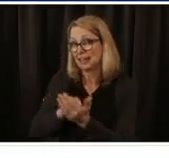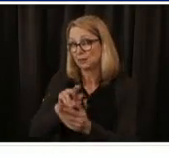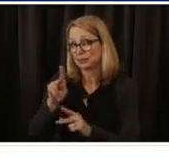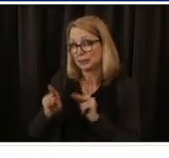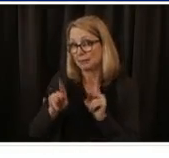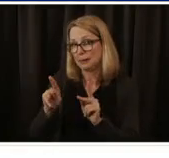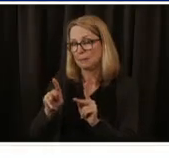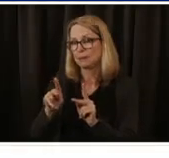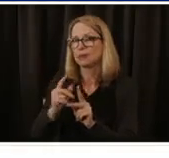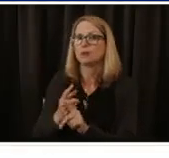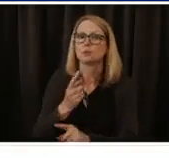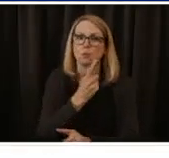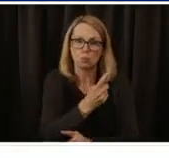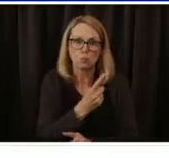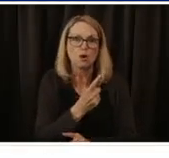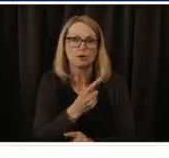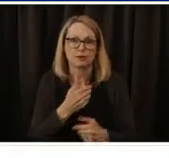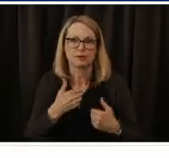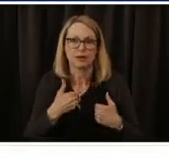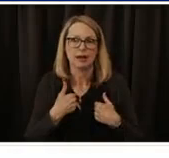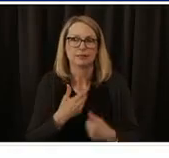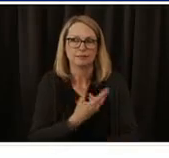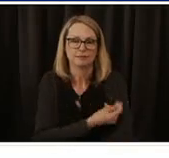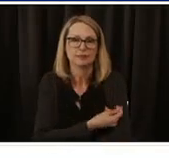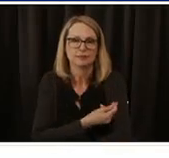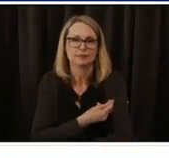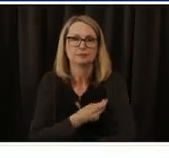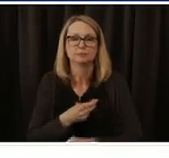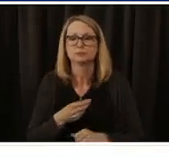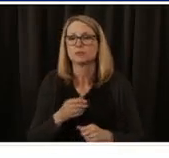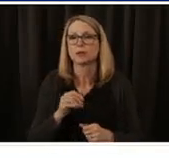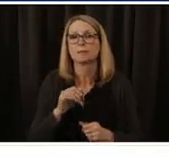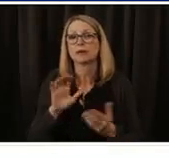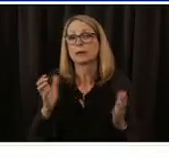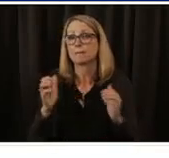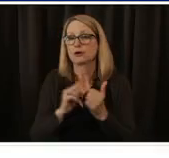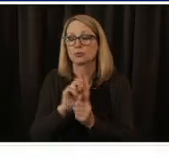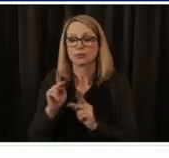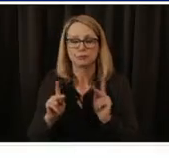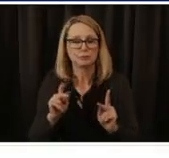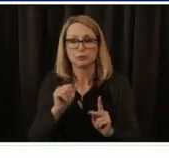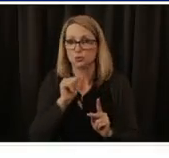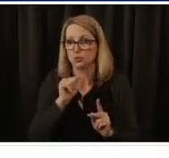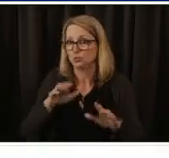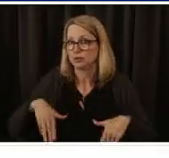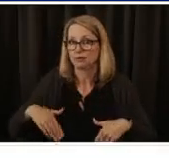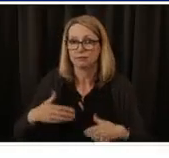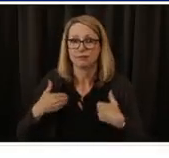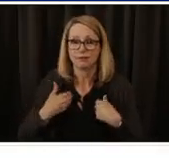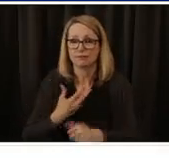week. In contrast, if you look at unvaccinated people, that ends up being